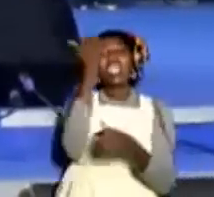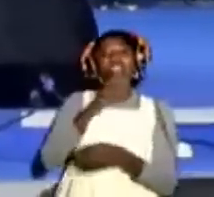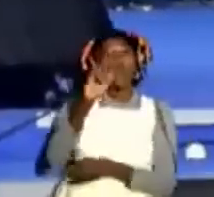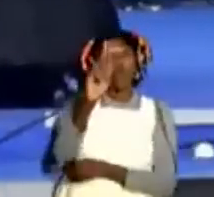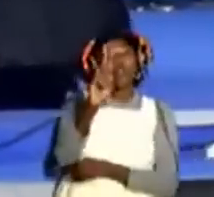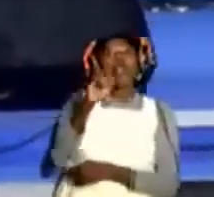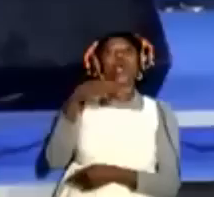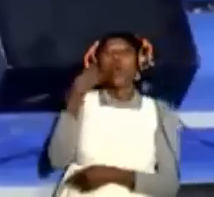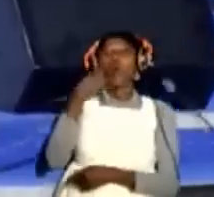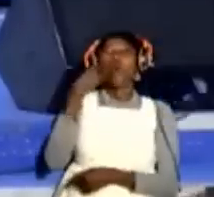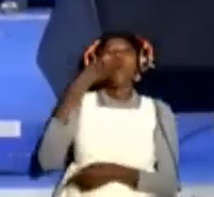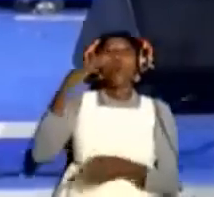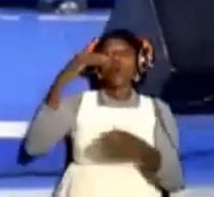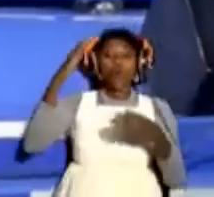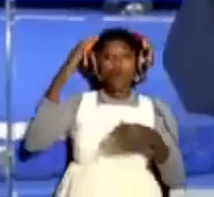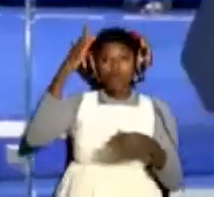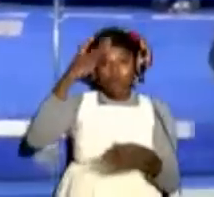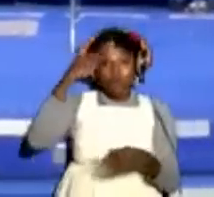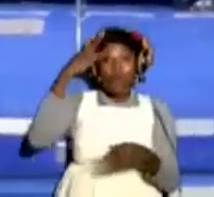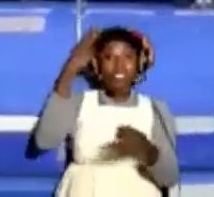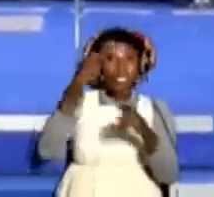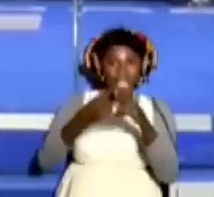Anyone who names the name of Christ,